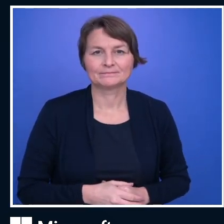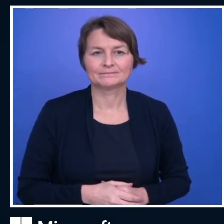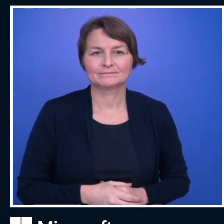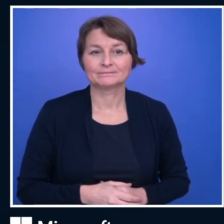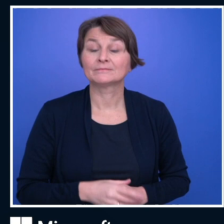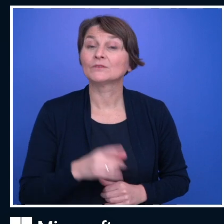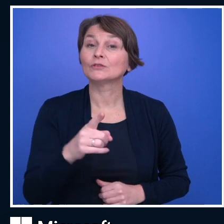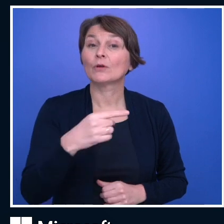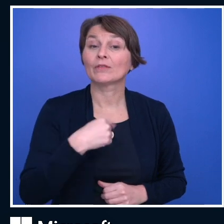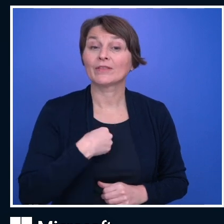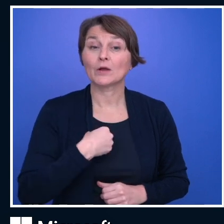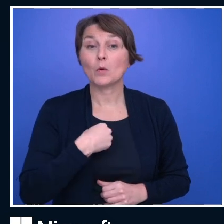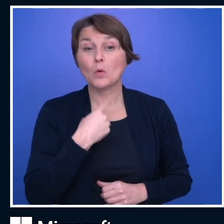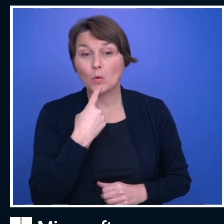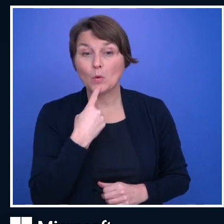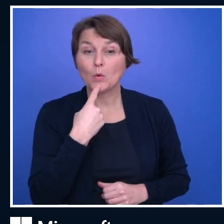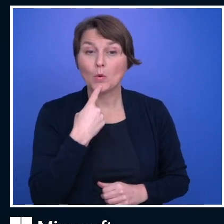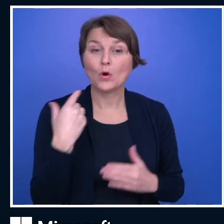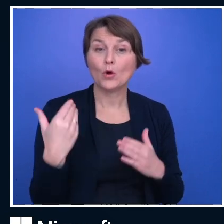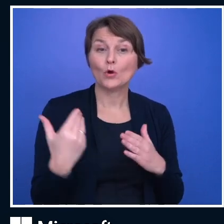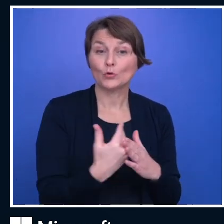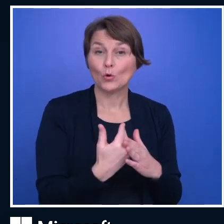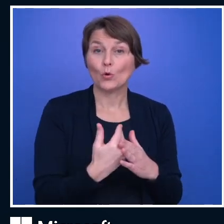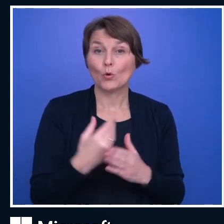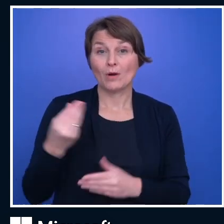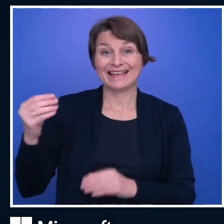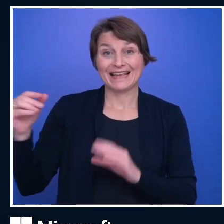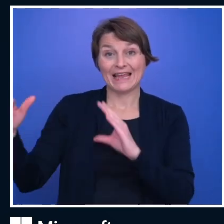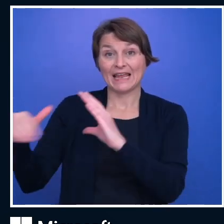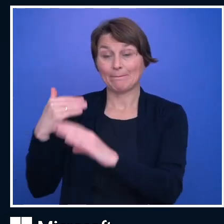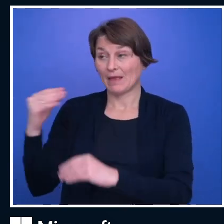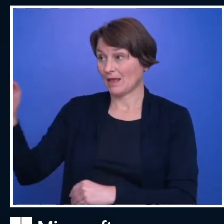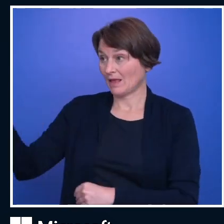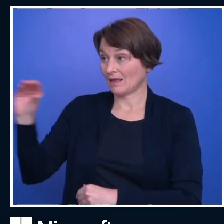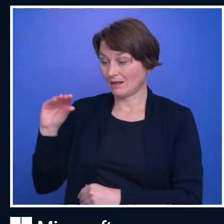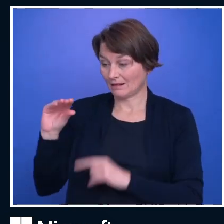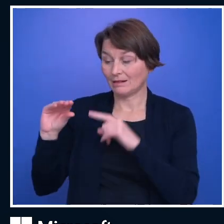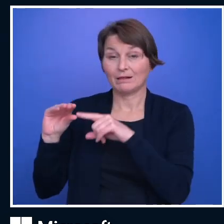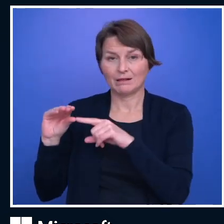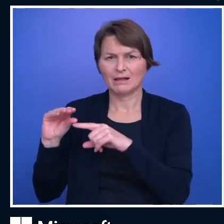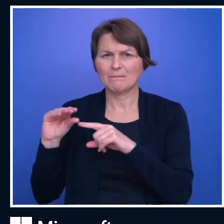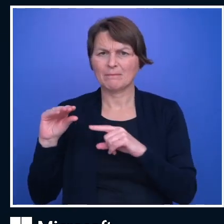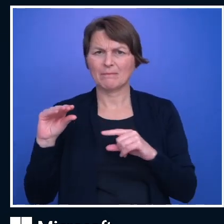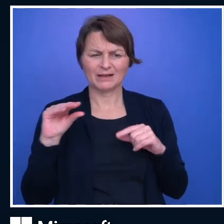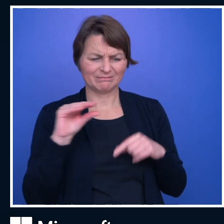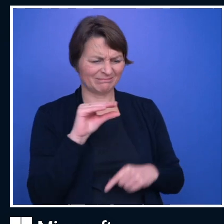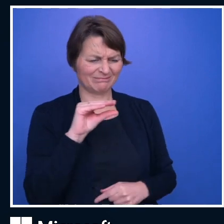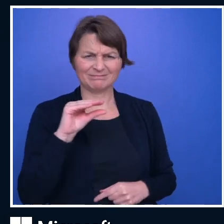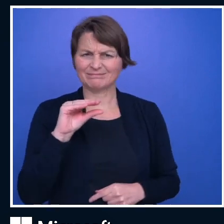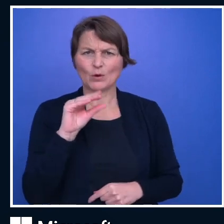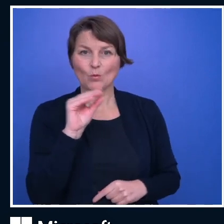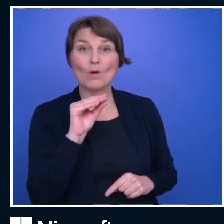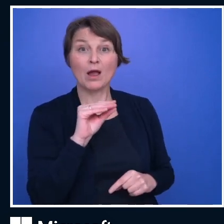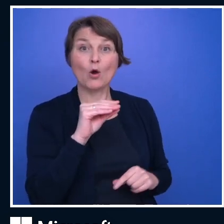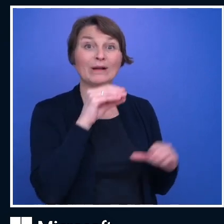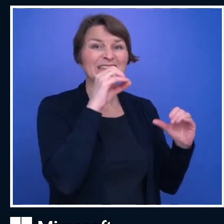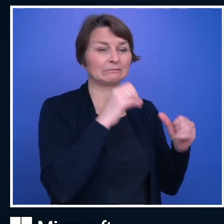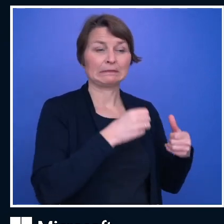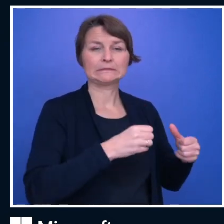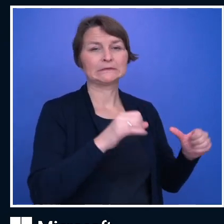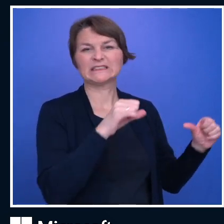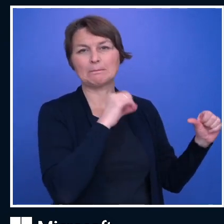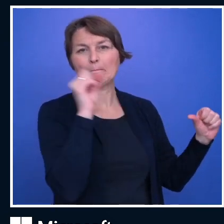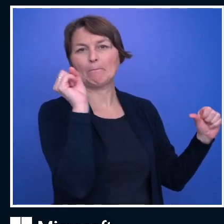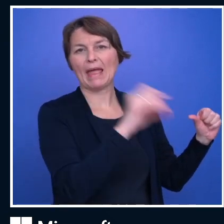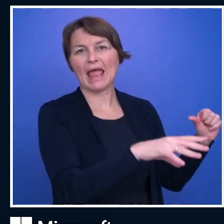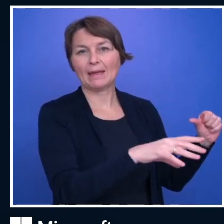divide it, and you want to either put it in your spam folder or your non-spam folder. And assume that all the mails